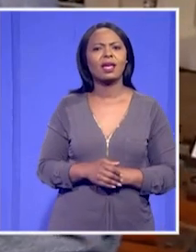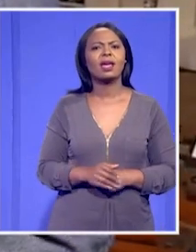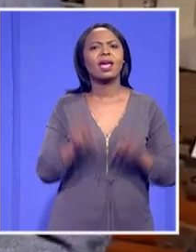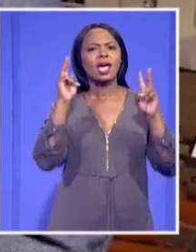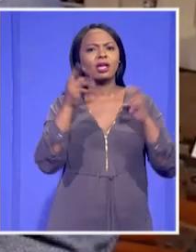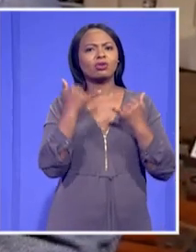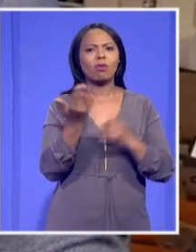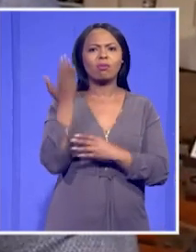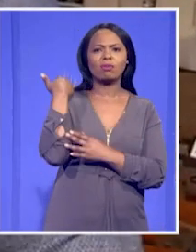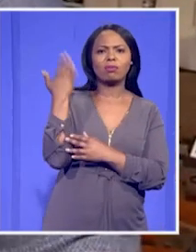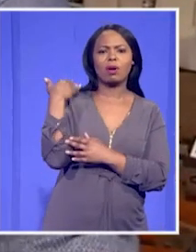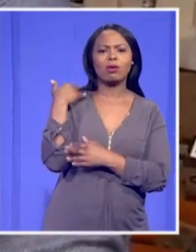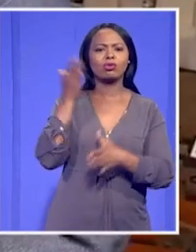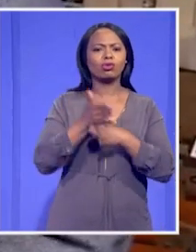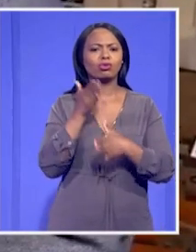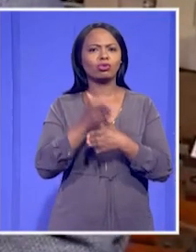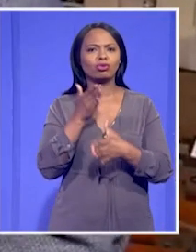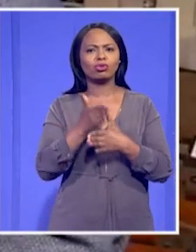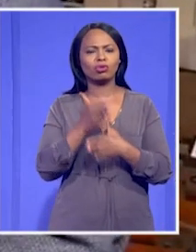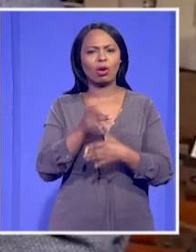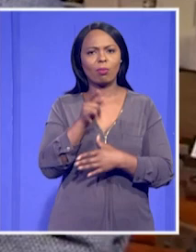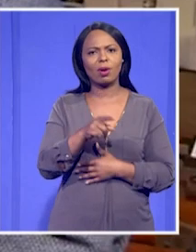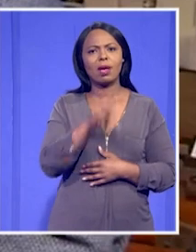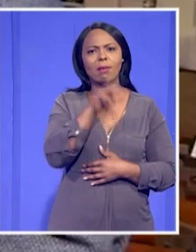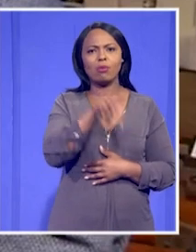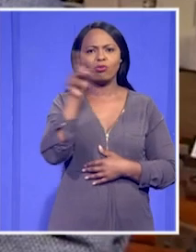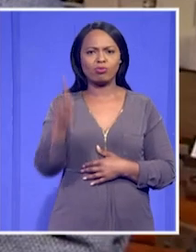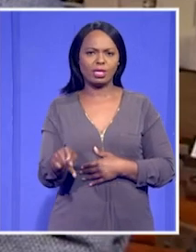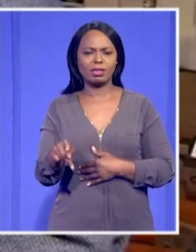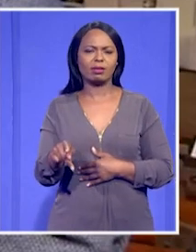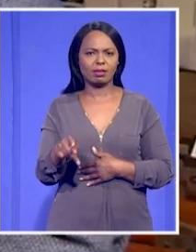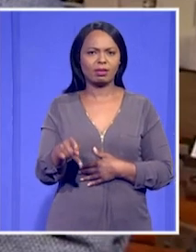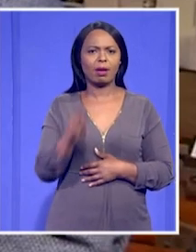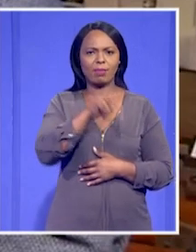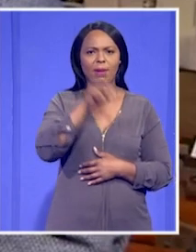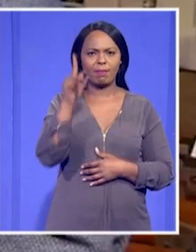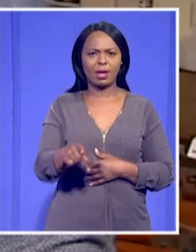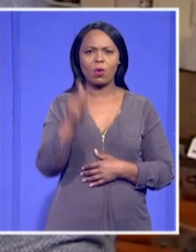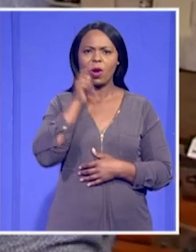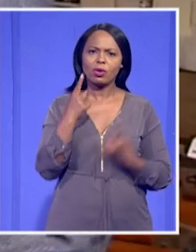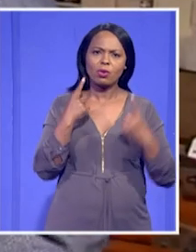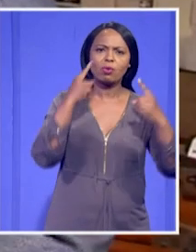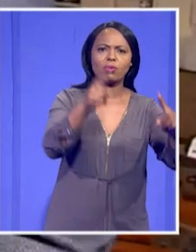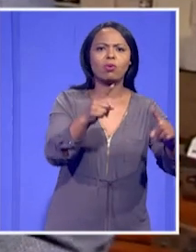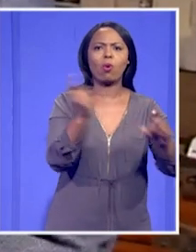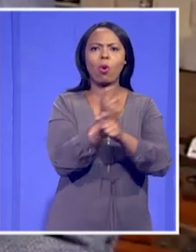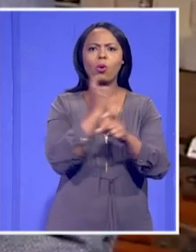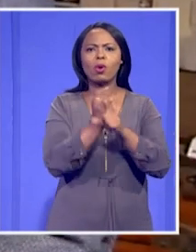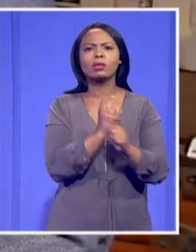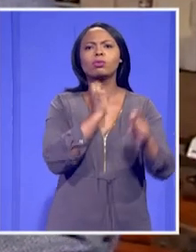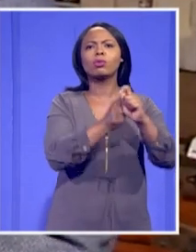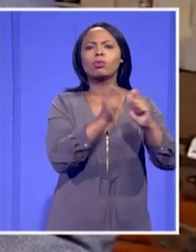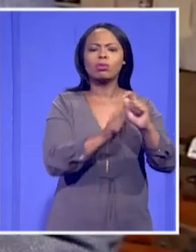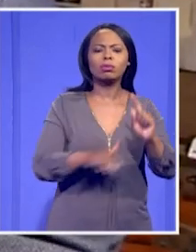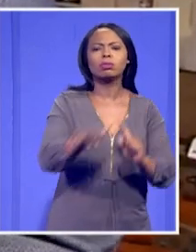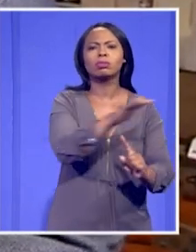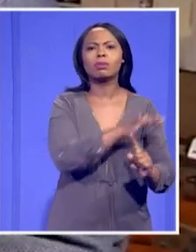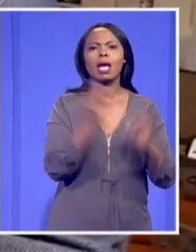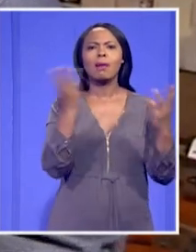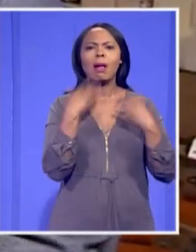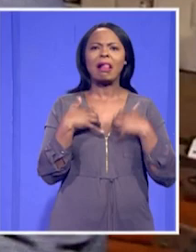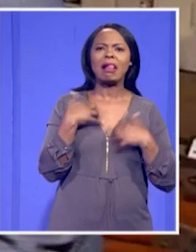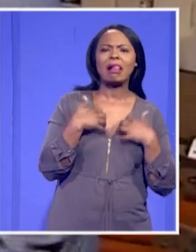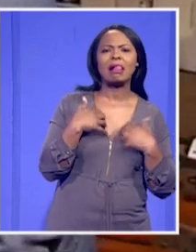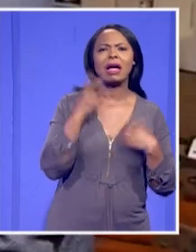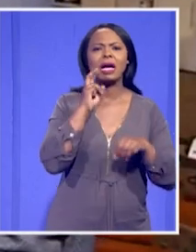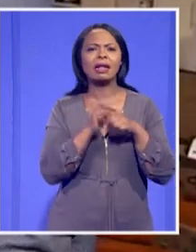your previous job as a public protector, where you were going into the informal settlements and getting to hear what people desperately